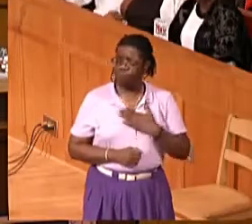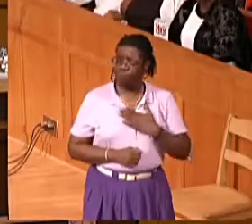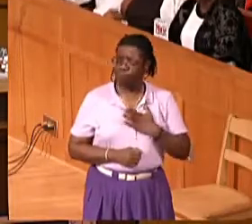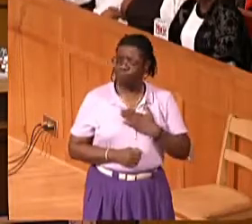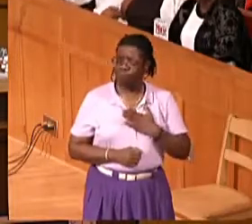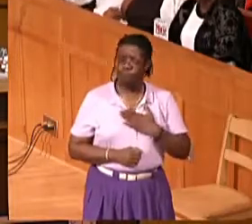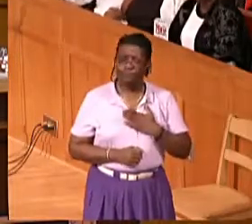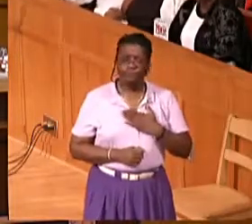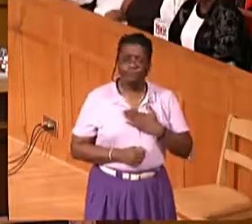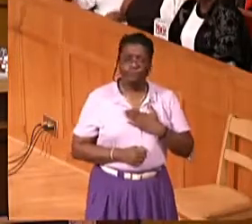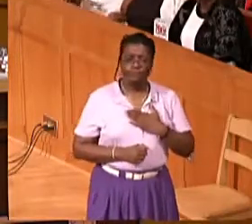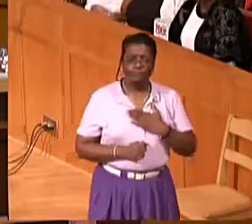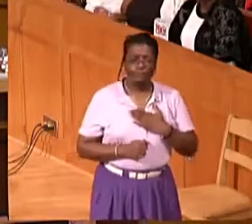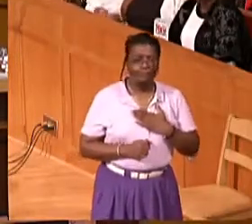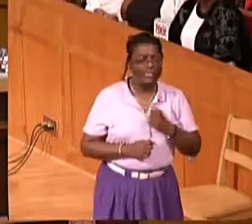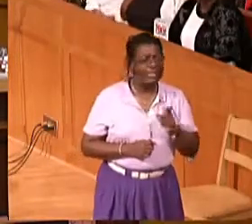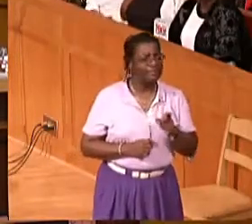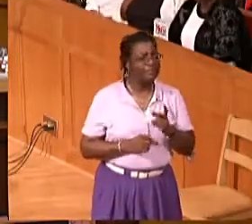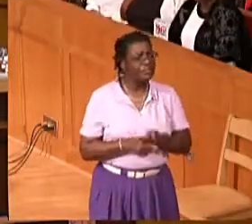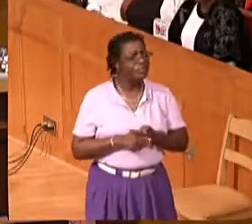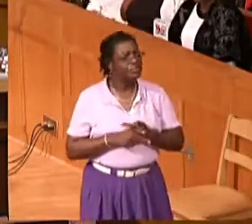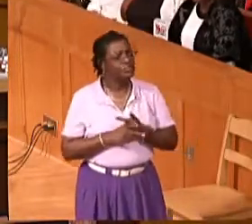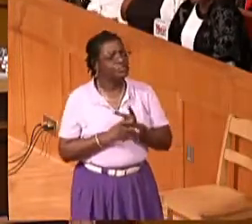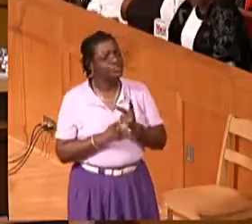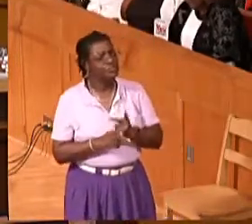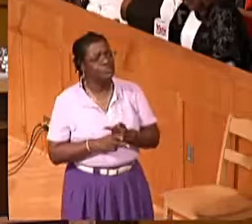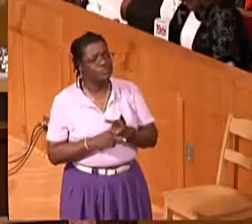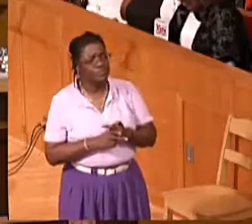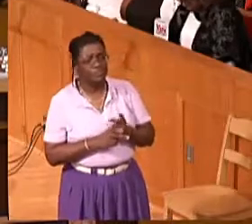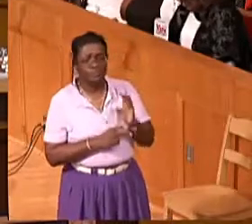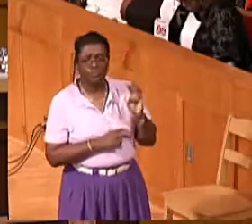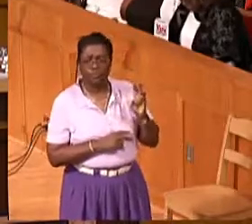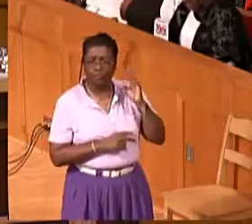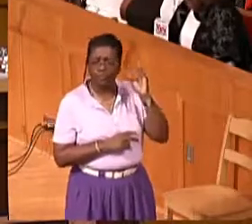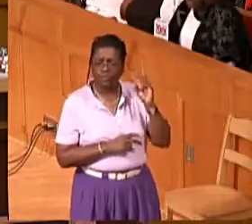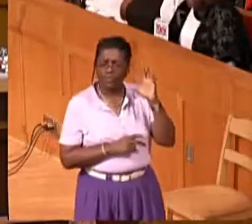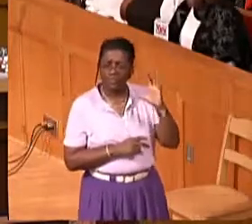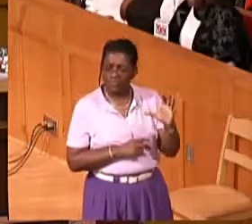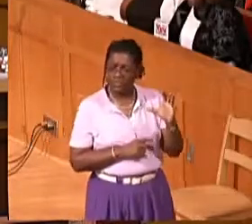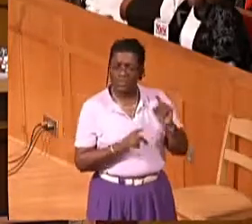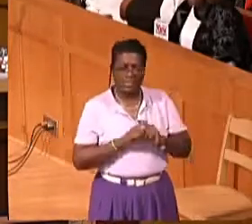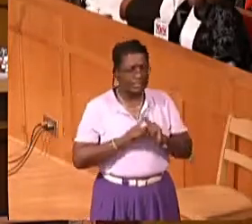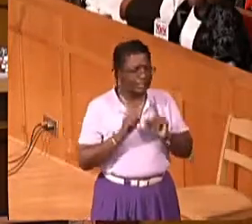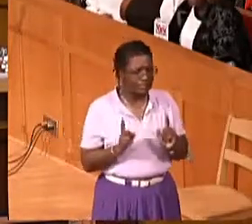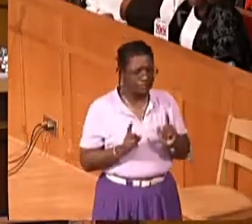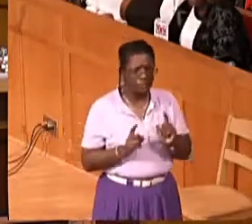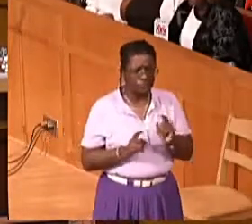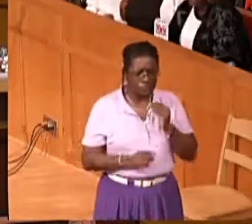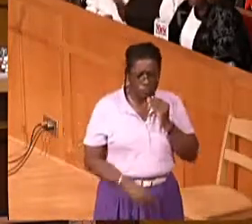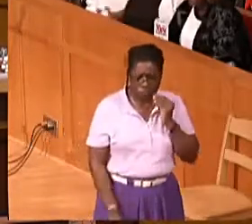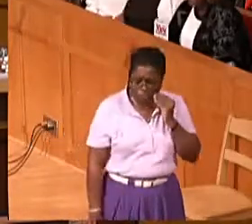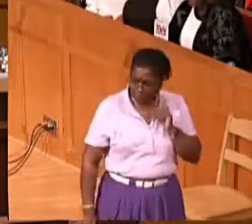I told Greenfield, I got to be very careful. I'm in Washington, D.C. I'd say this different if I was at home.